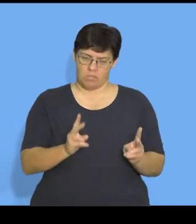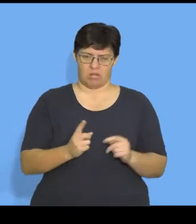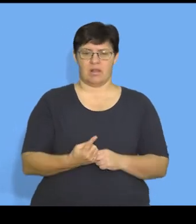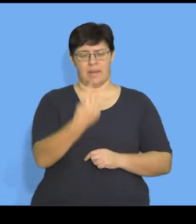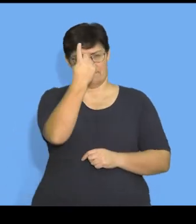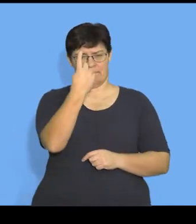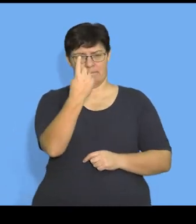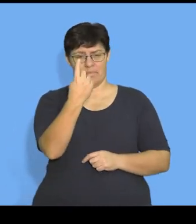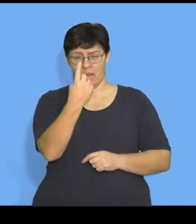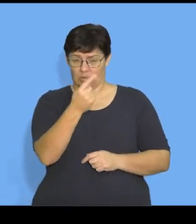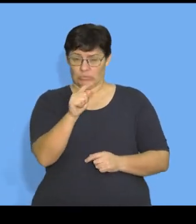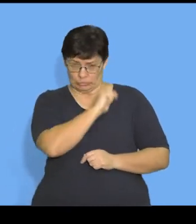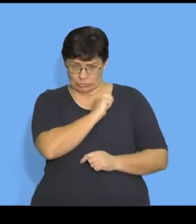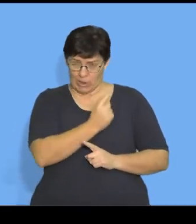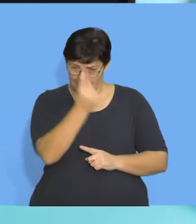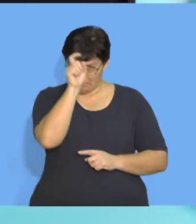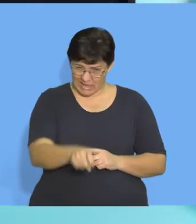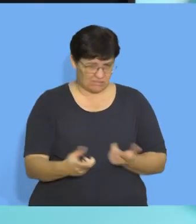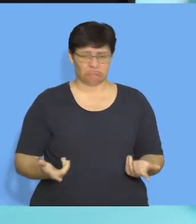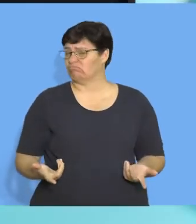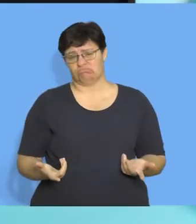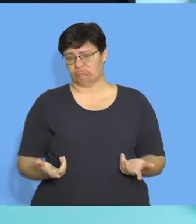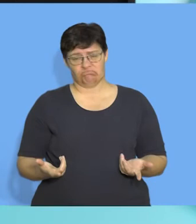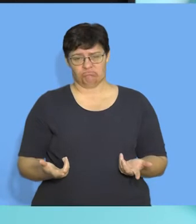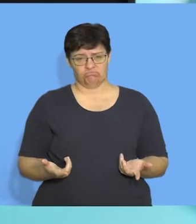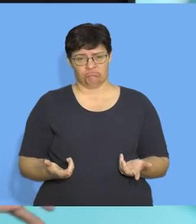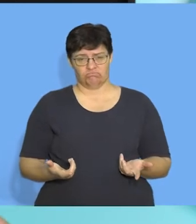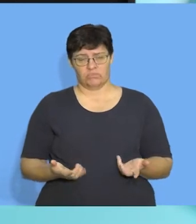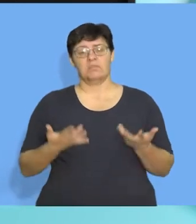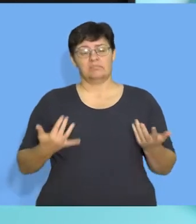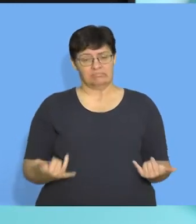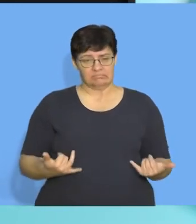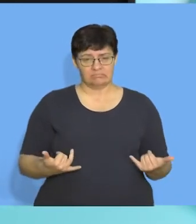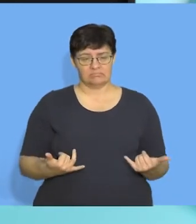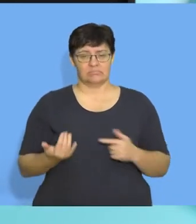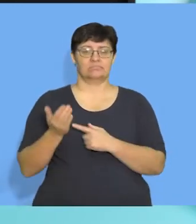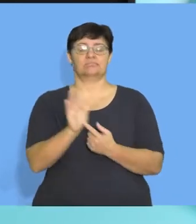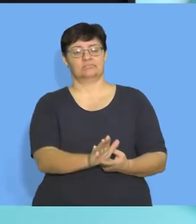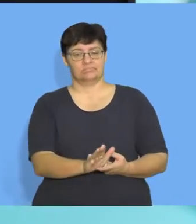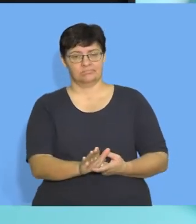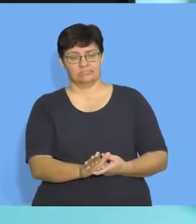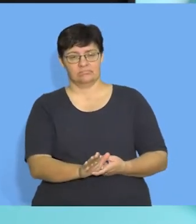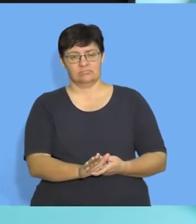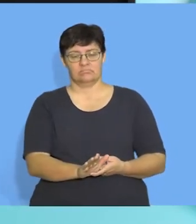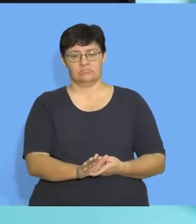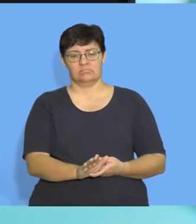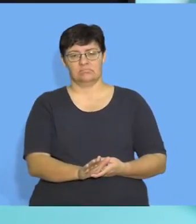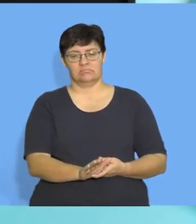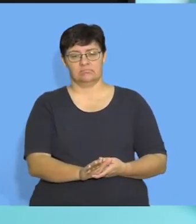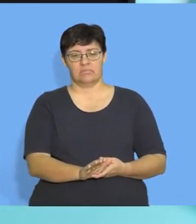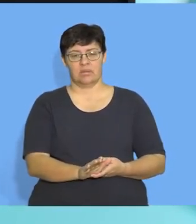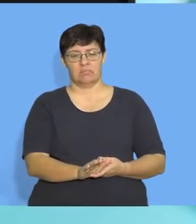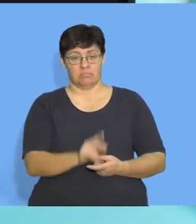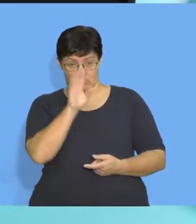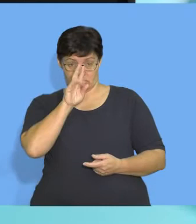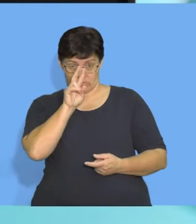but it doesn't have to be going up, okay? As I'm here in the studio, I actually don't know if I'm